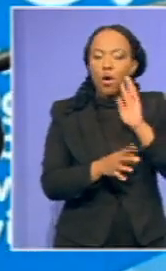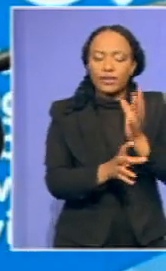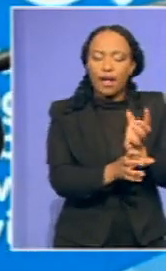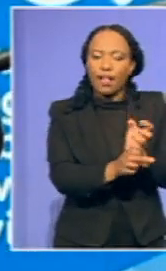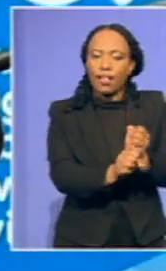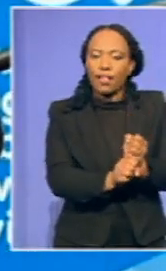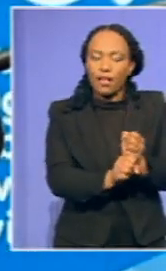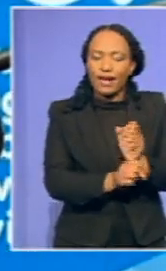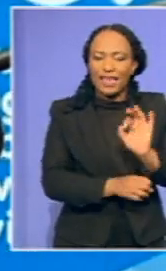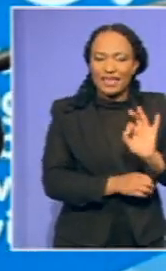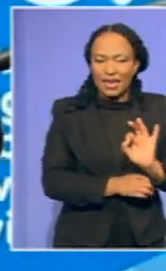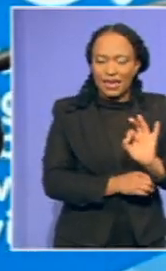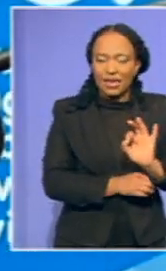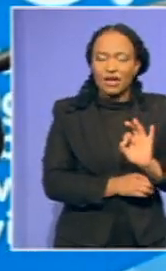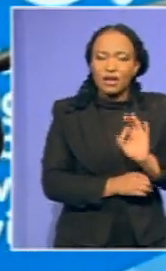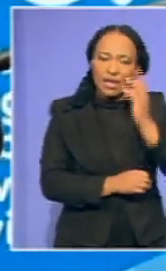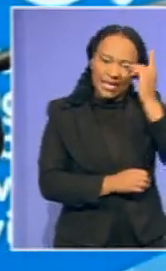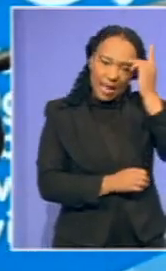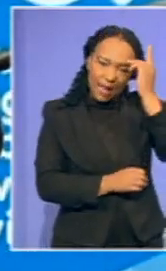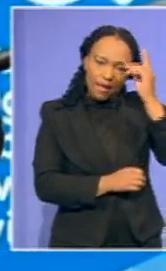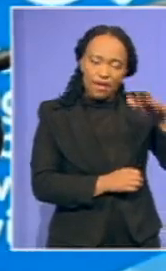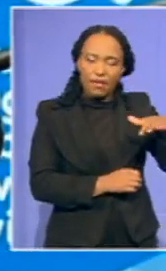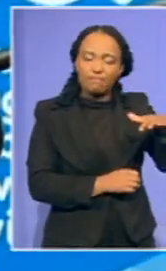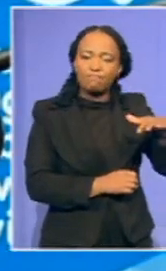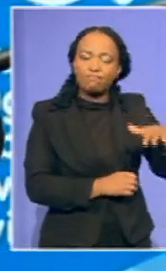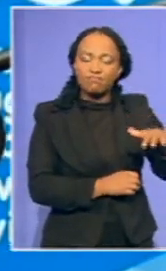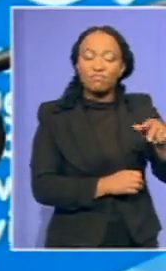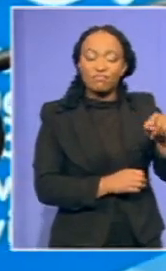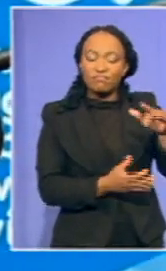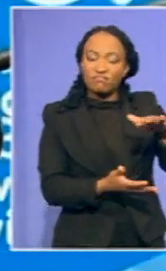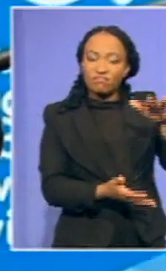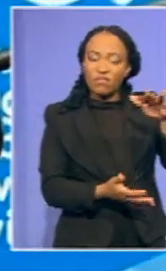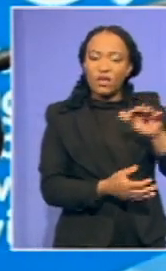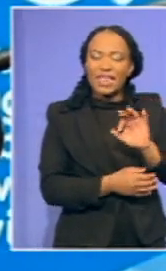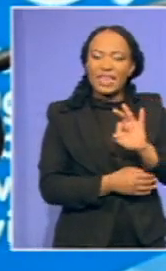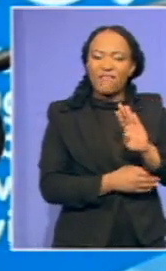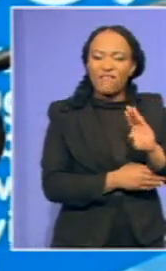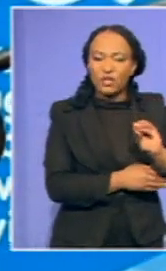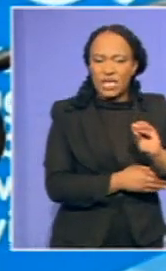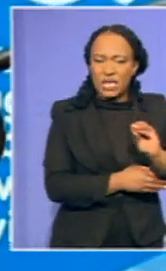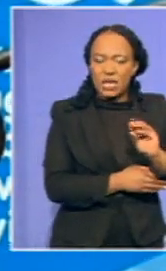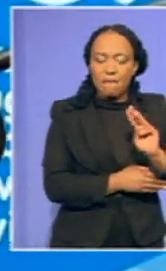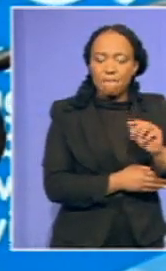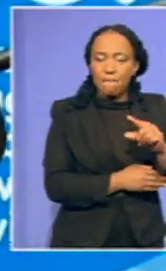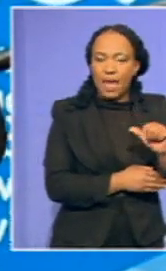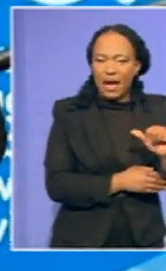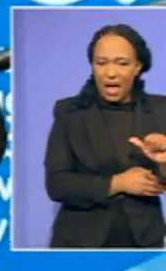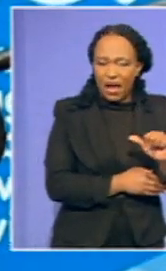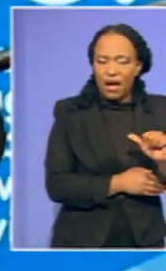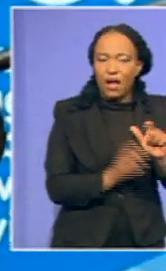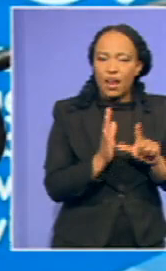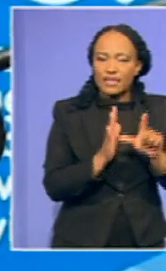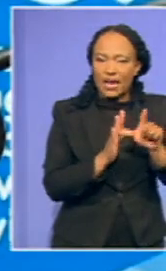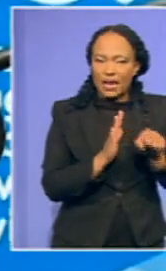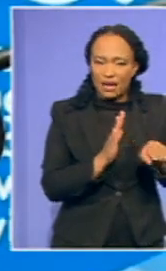Reservoir 3 is in Durban Heights. Its capacity is 340 megalitres. What good news do we